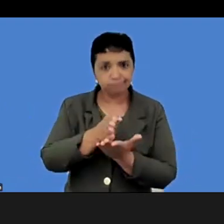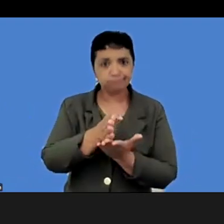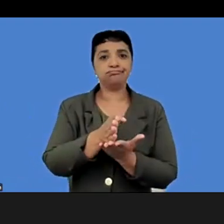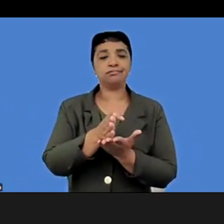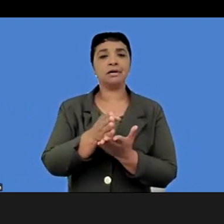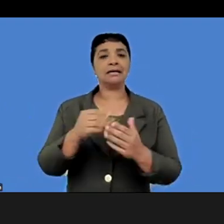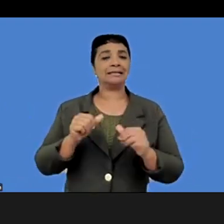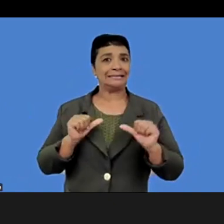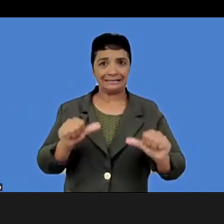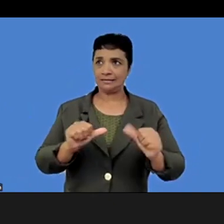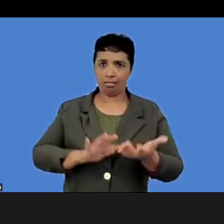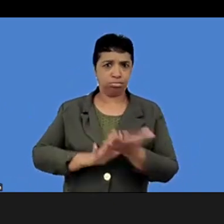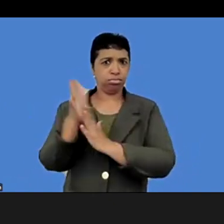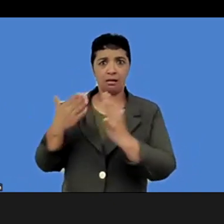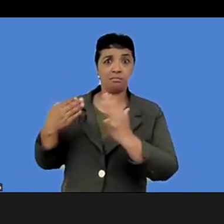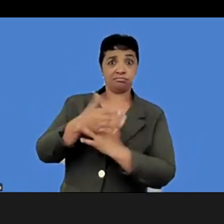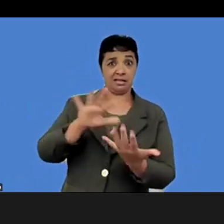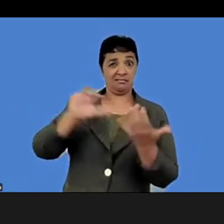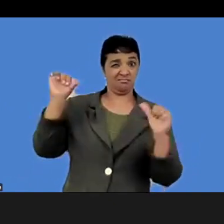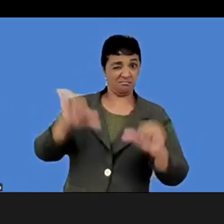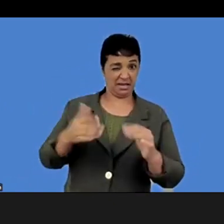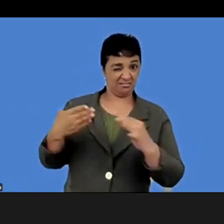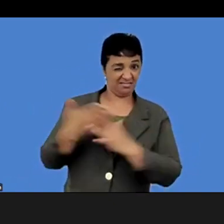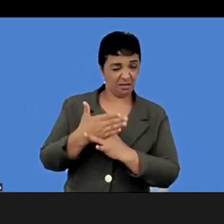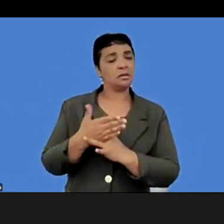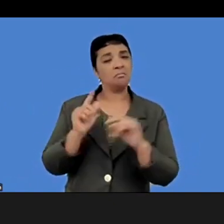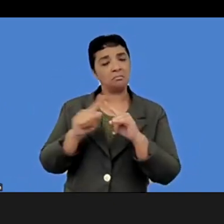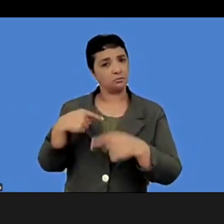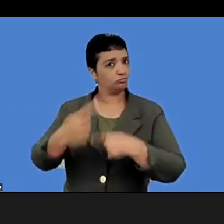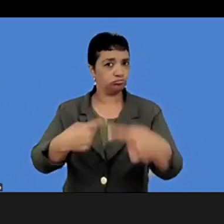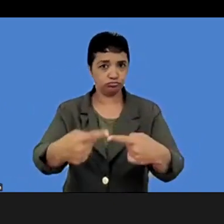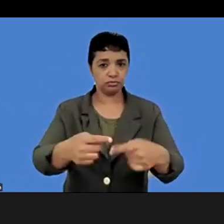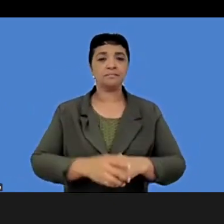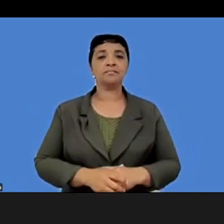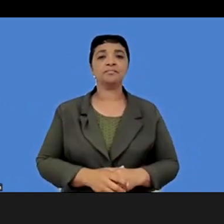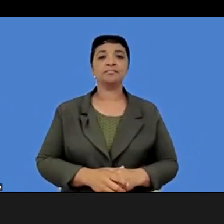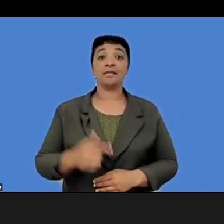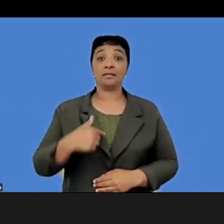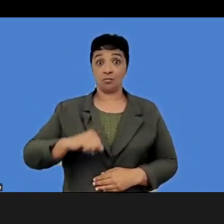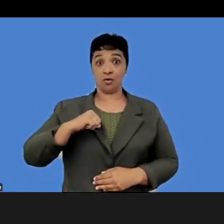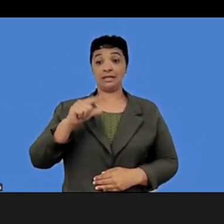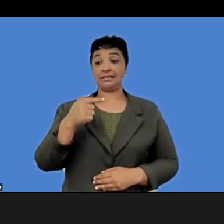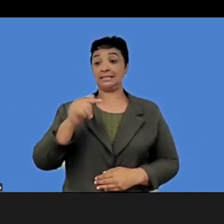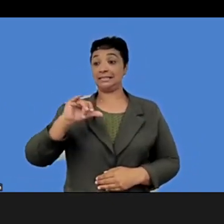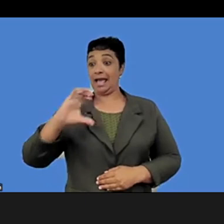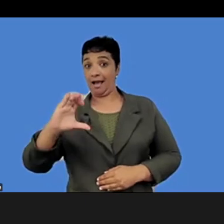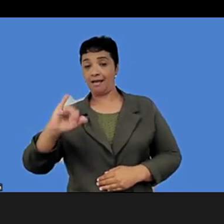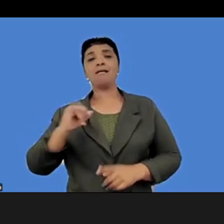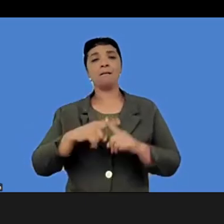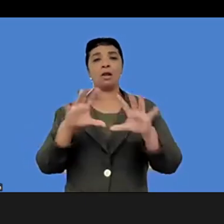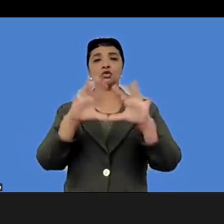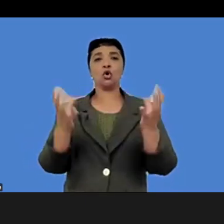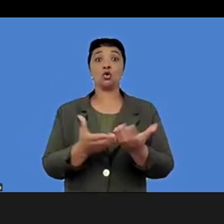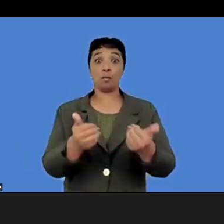of the terrible disruptions. I'm here to announce that TCI Global, along with the support of the Global